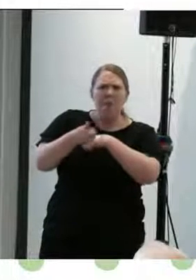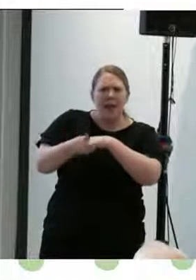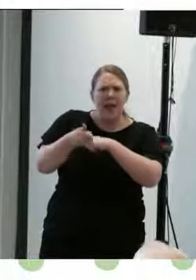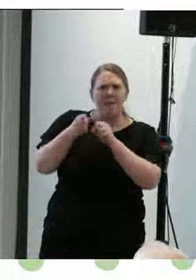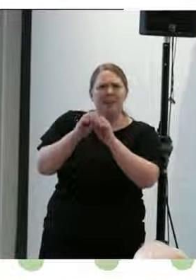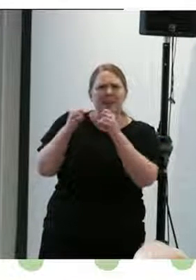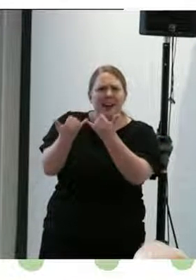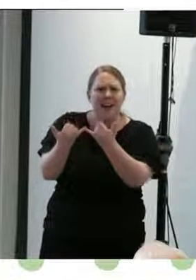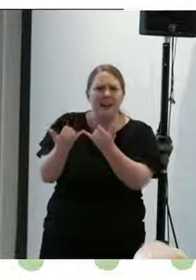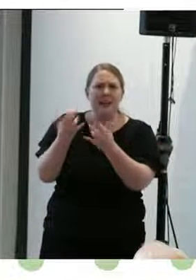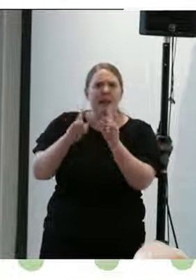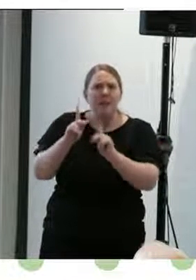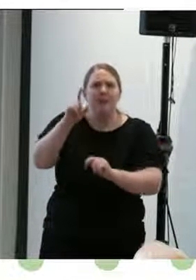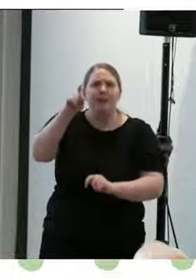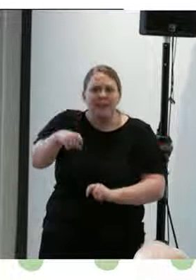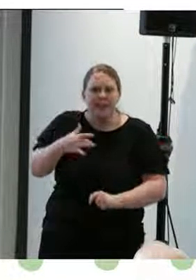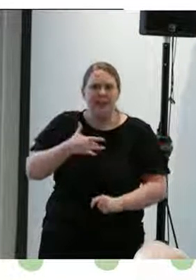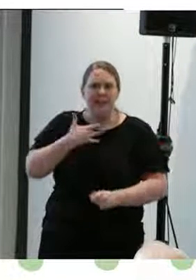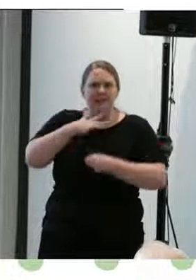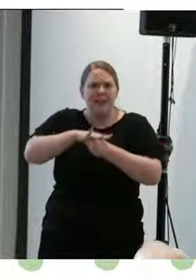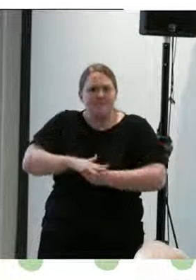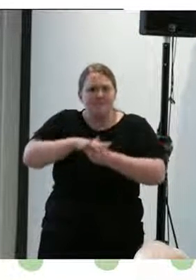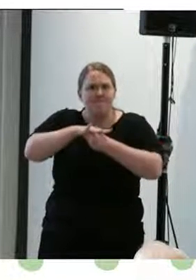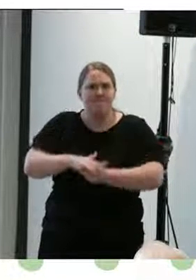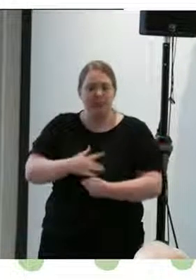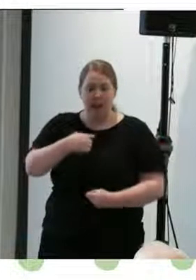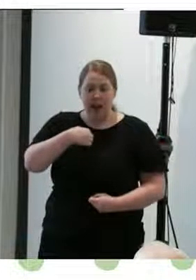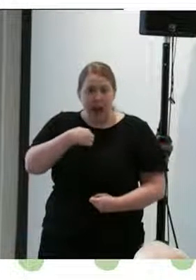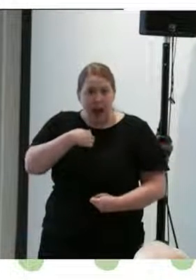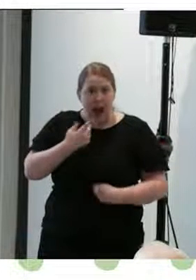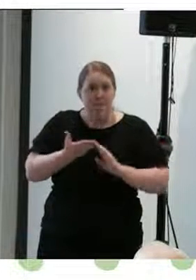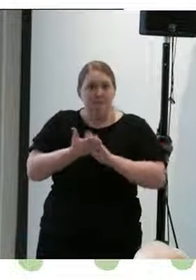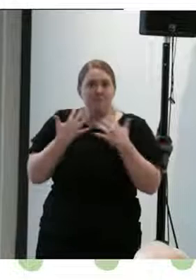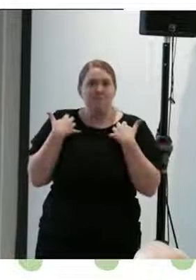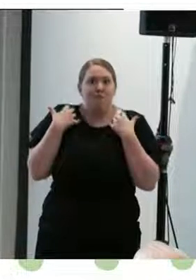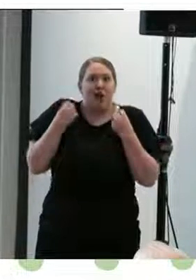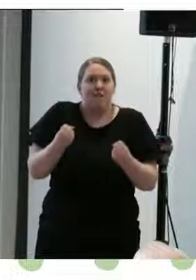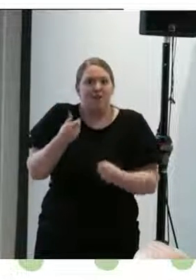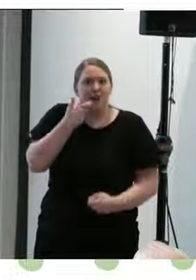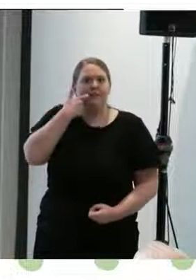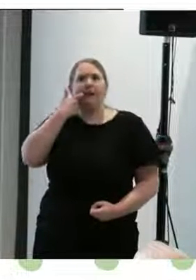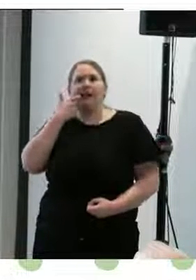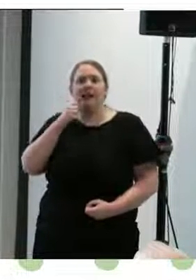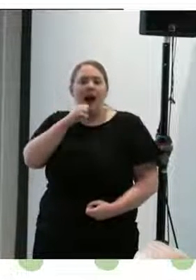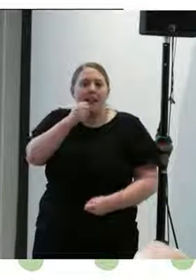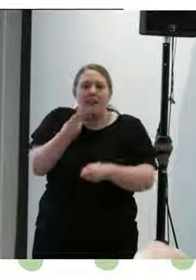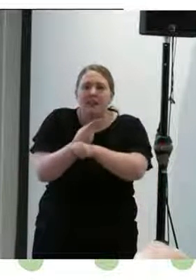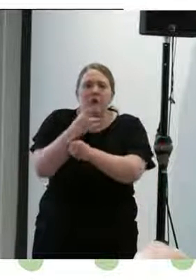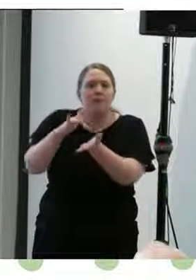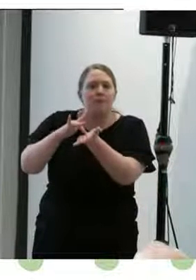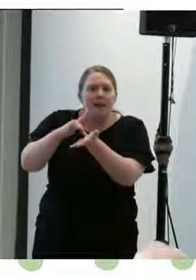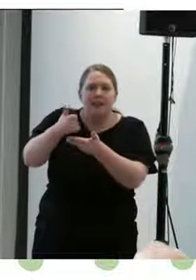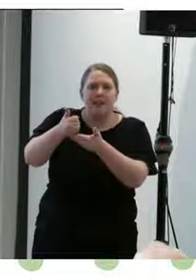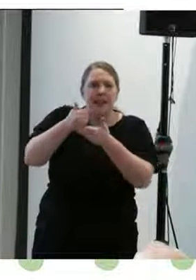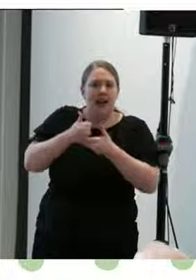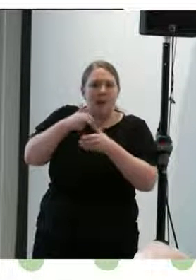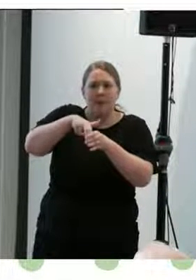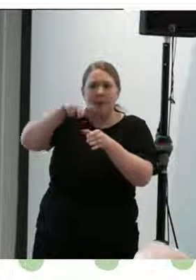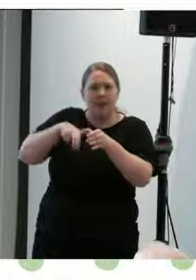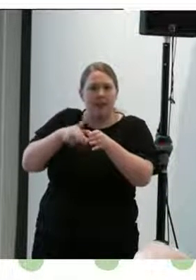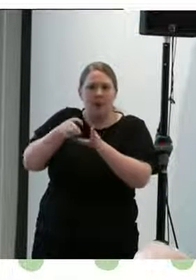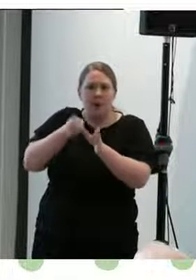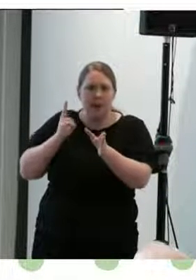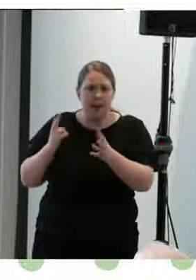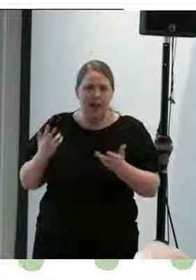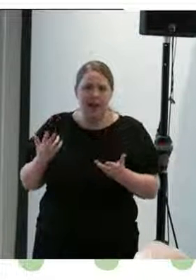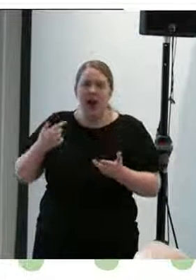to be stressed out. I'm a recovering addict, heroin addict. I didn't take medicine to get off the drug. I didn't take anything to get off the drug. I